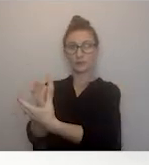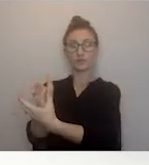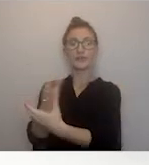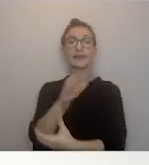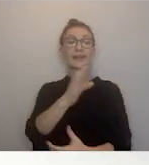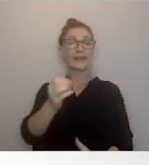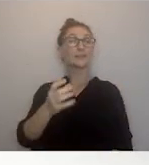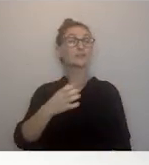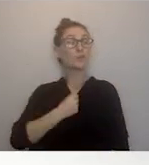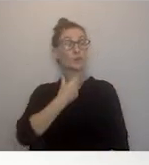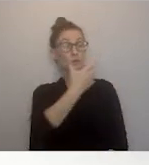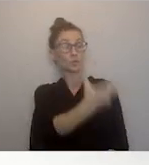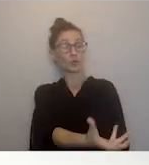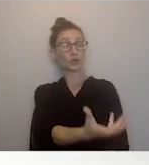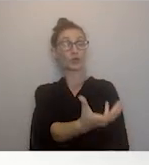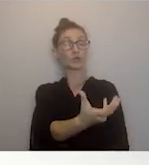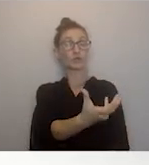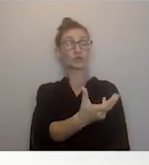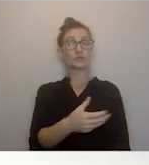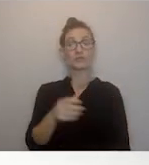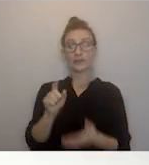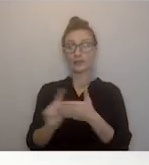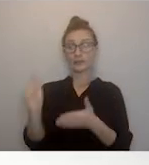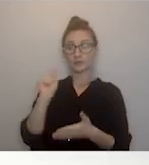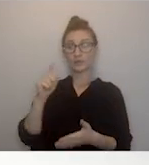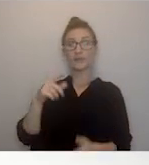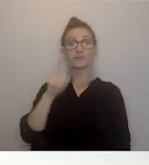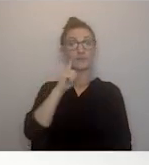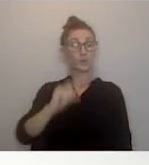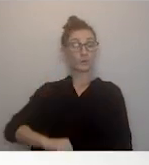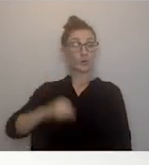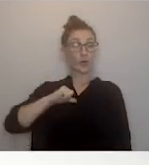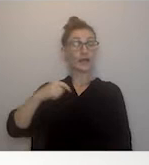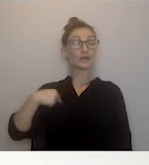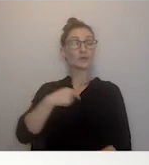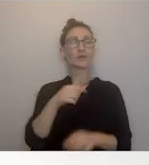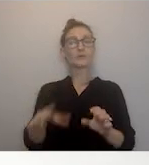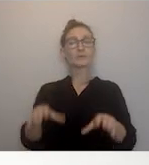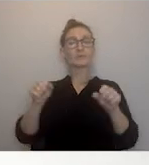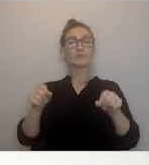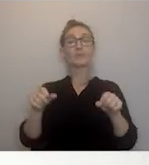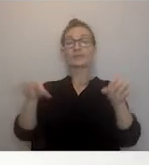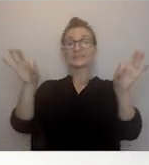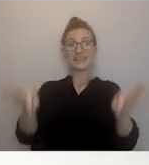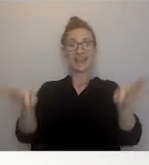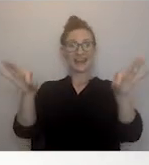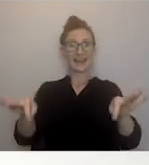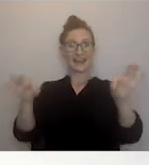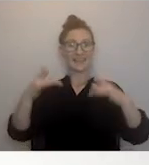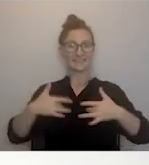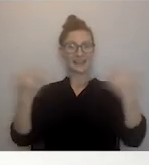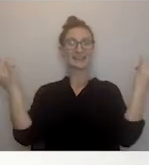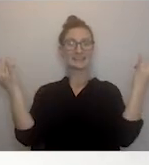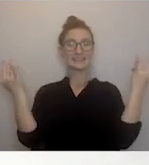we also do things like spoken word and creative writing. Just last week for Pride, we did a huge community tie-dye event where we literally